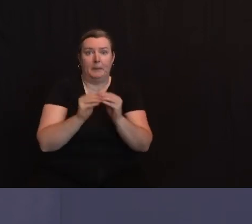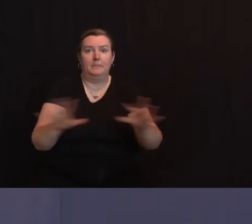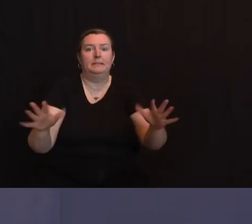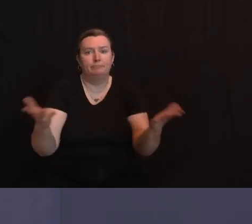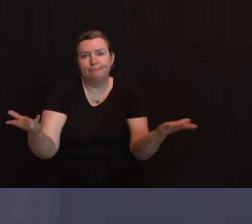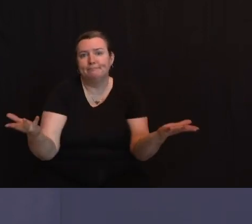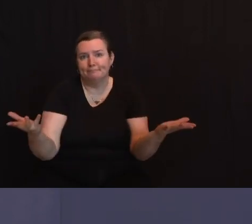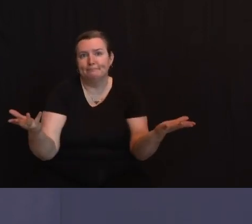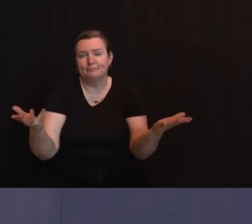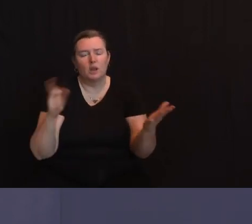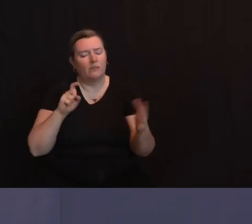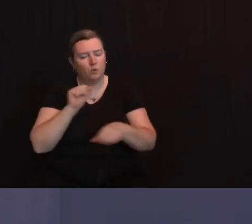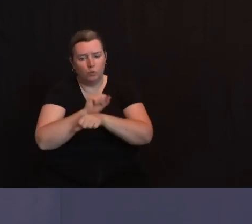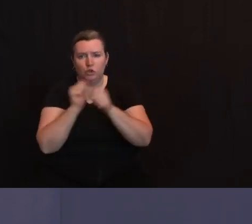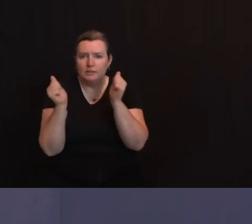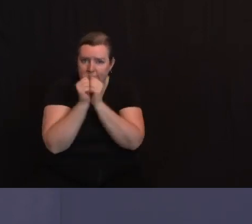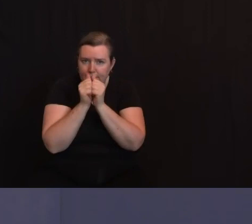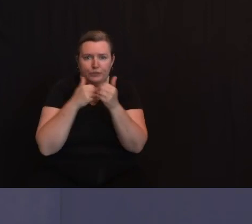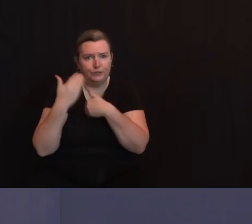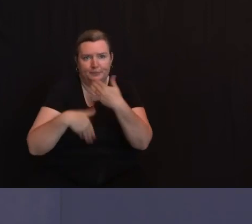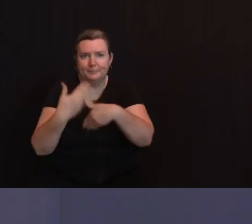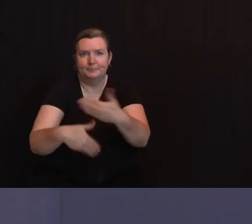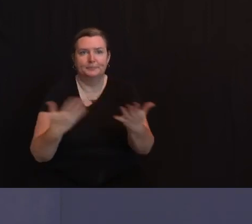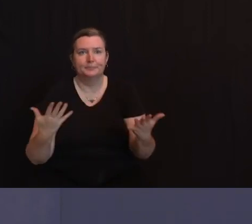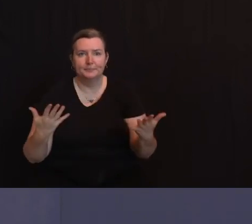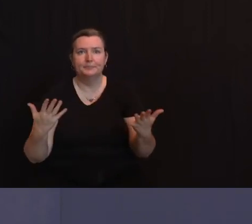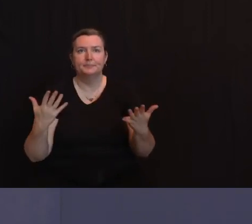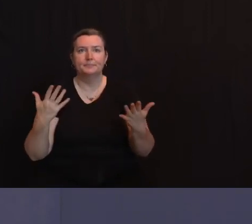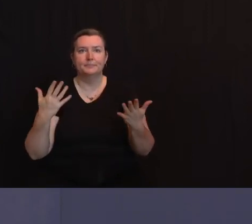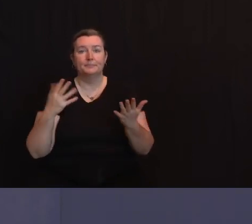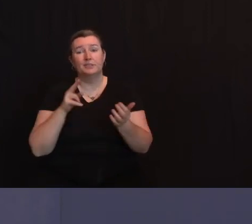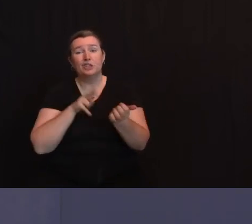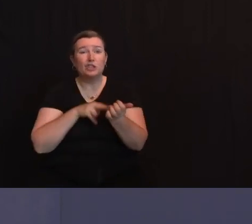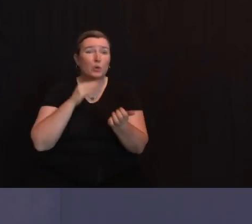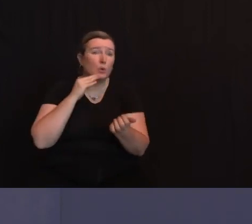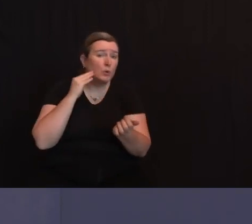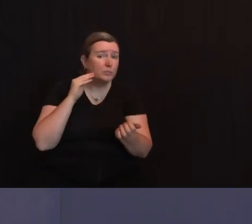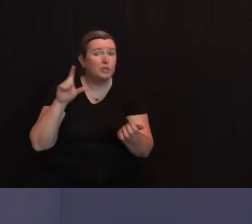care delivered at these facilities, even in the most difficult of times.